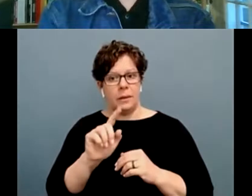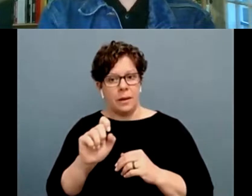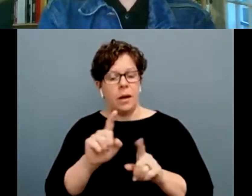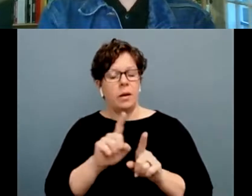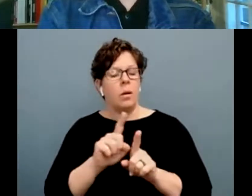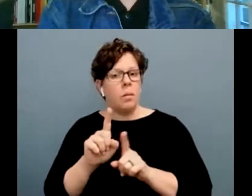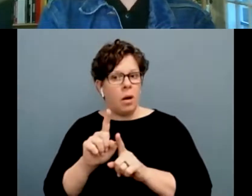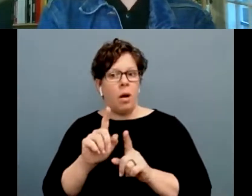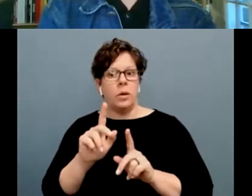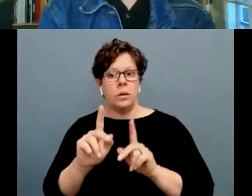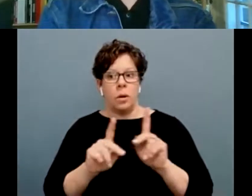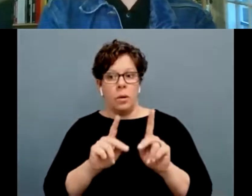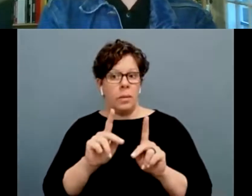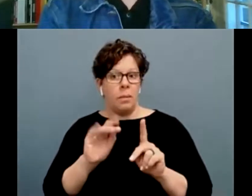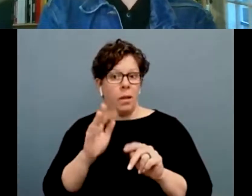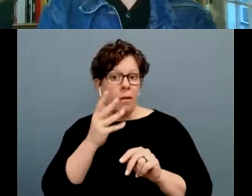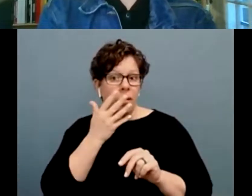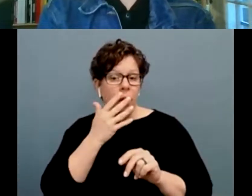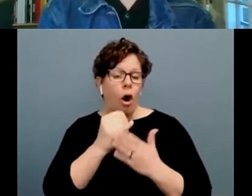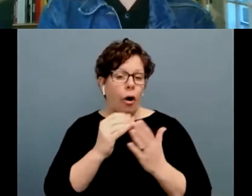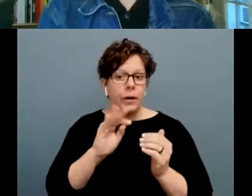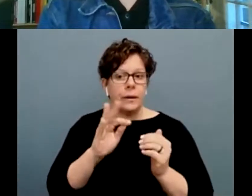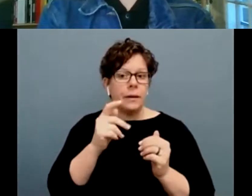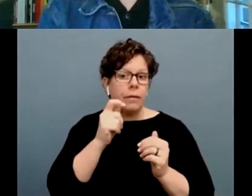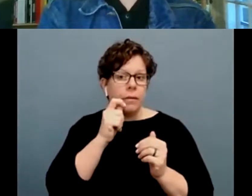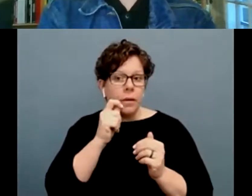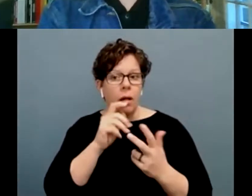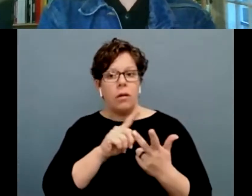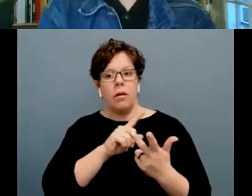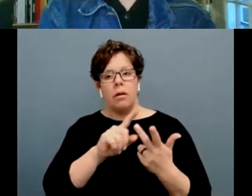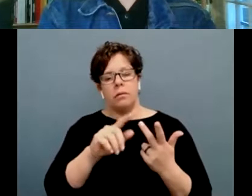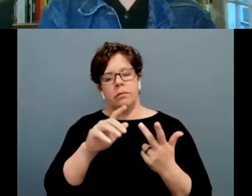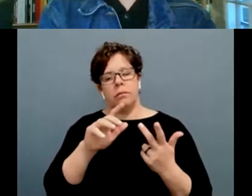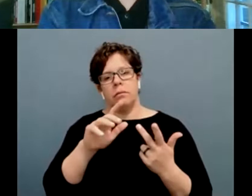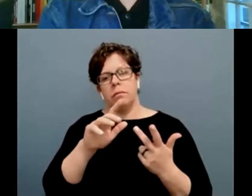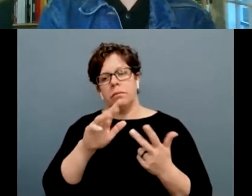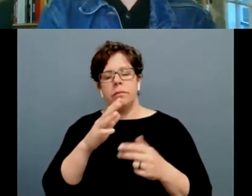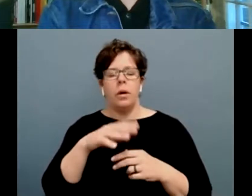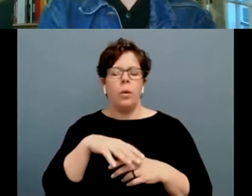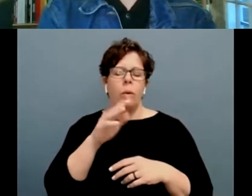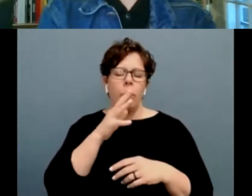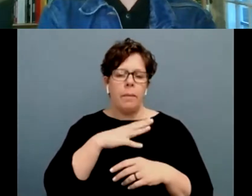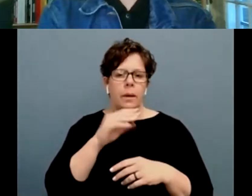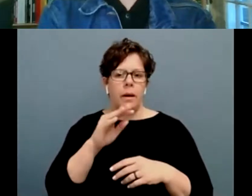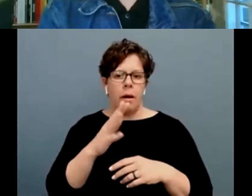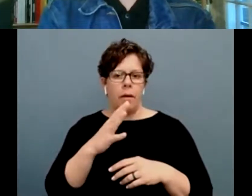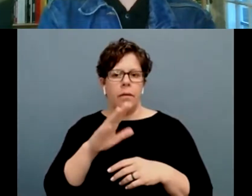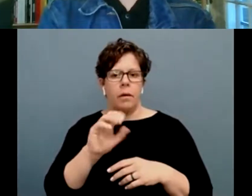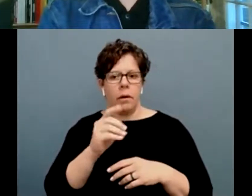artists, and even women artists, which, although we have a strong